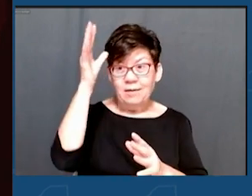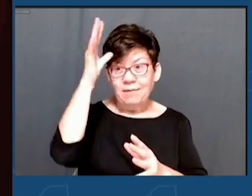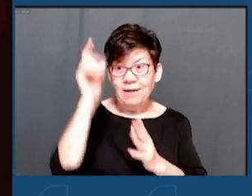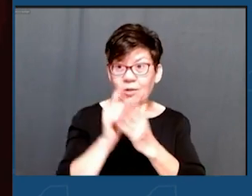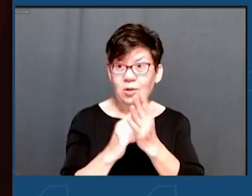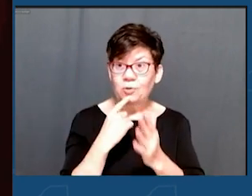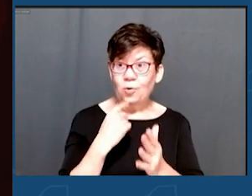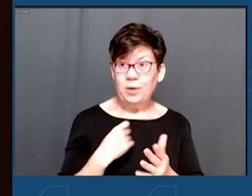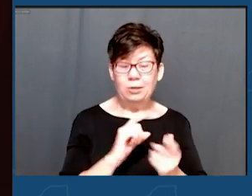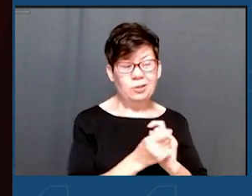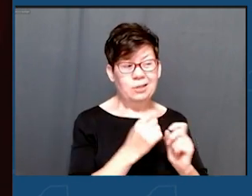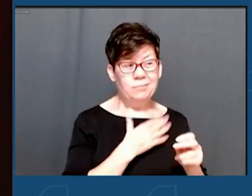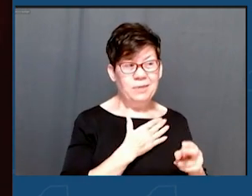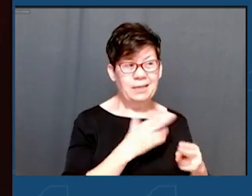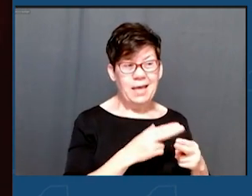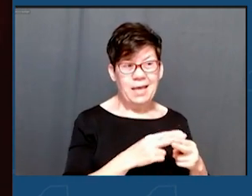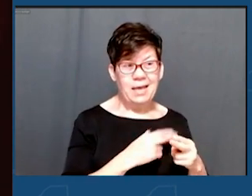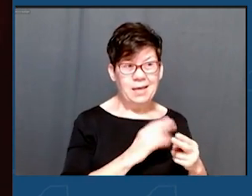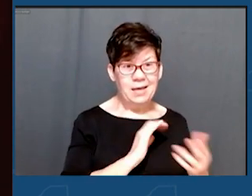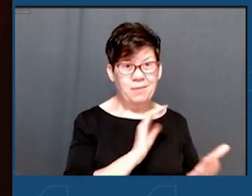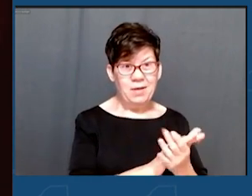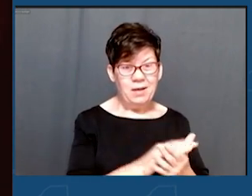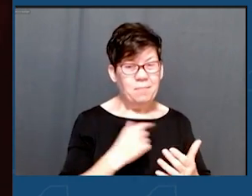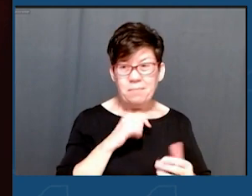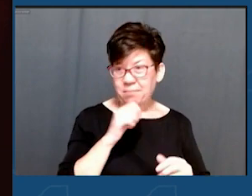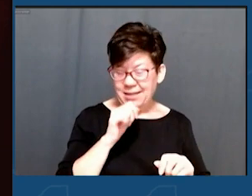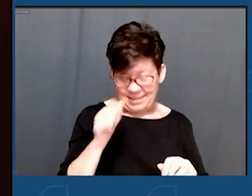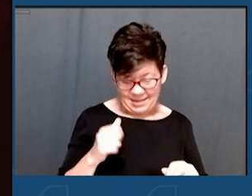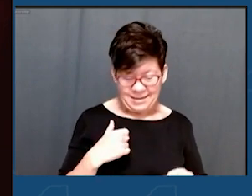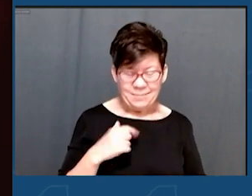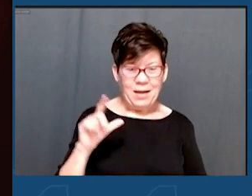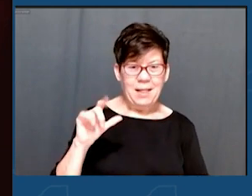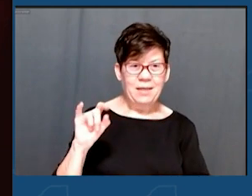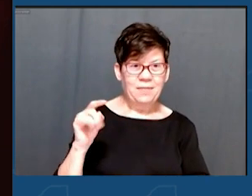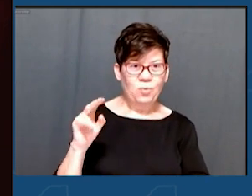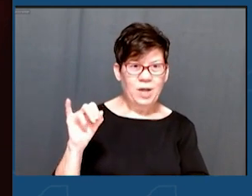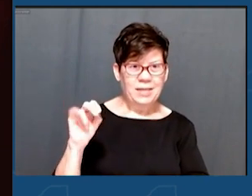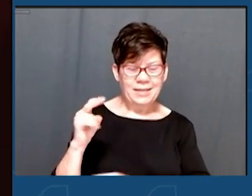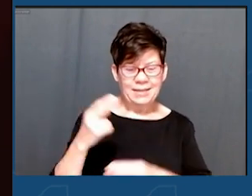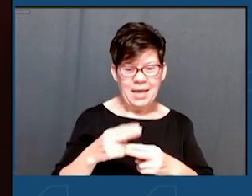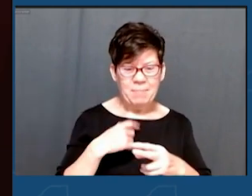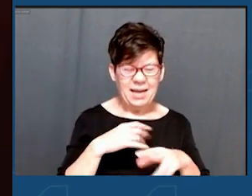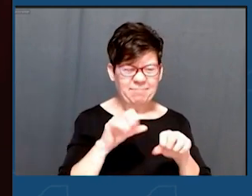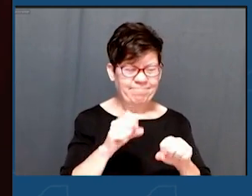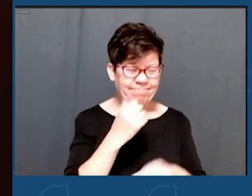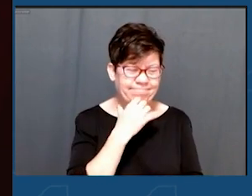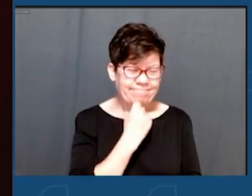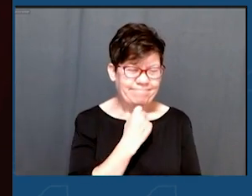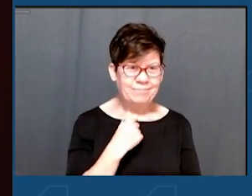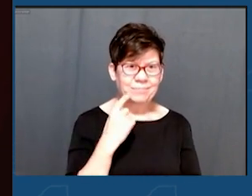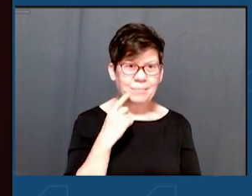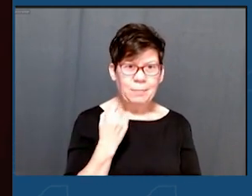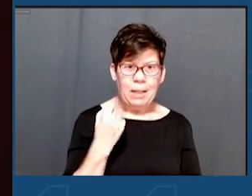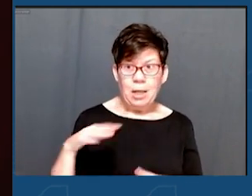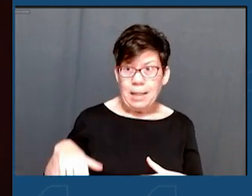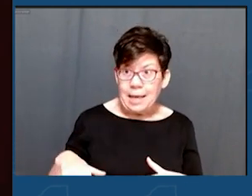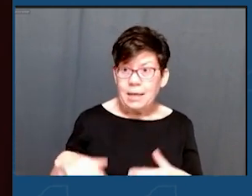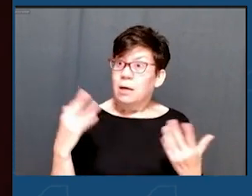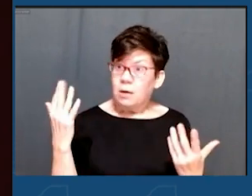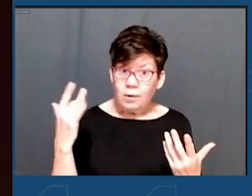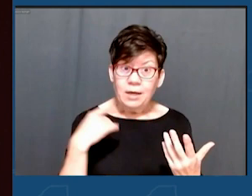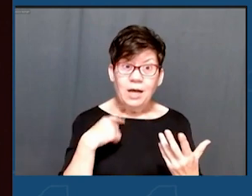of life. You were right when you said New York is facing a housing crisis. Bold action and